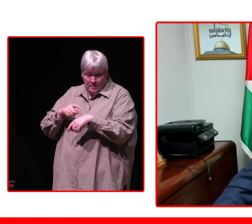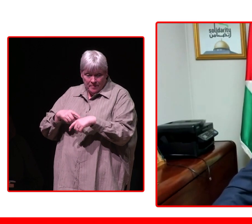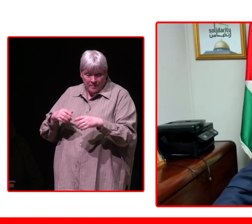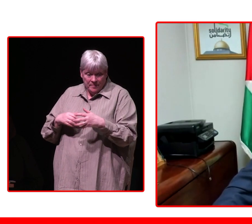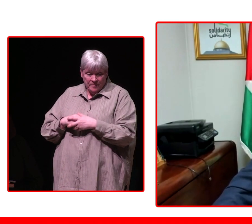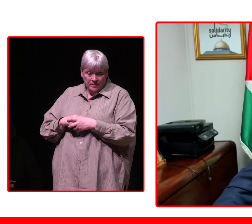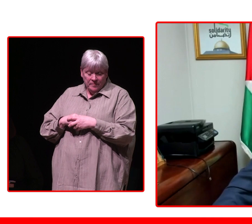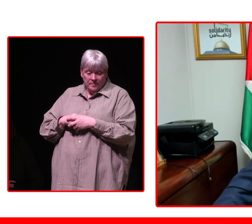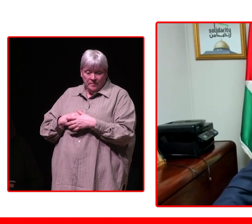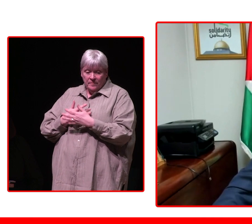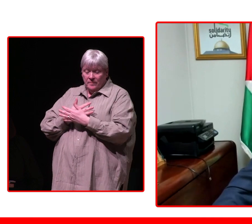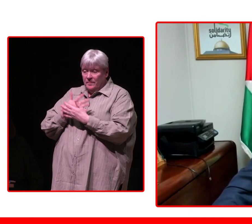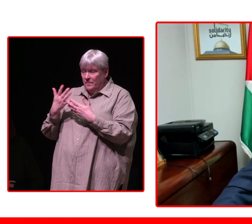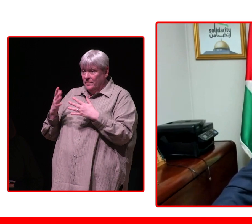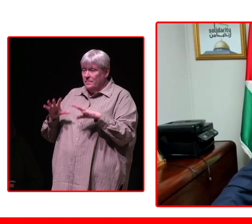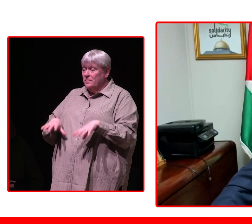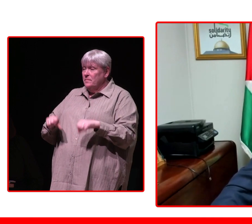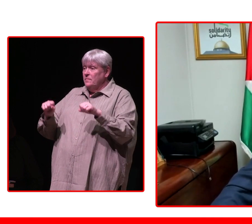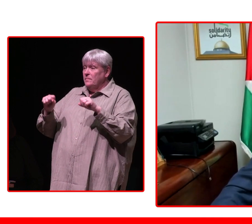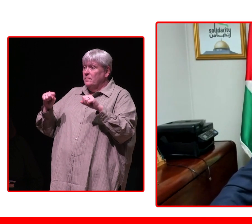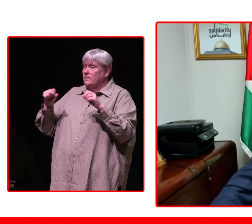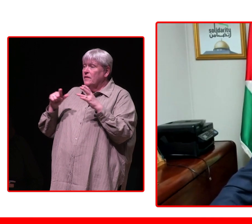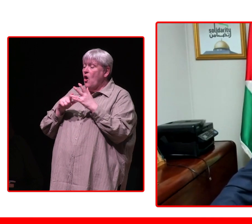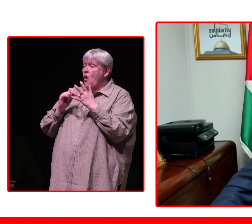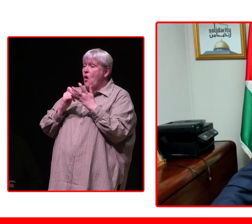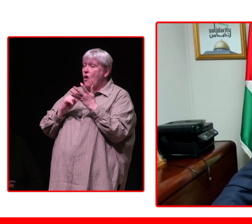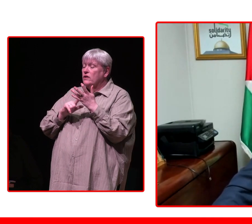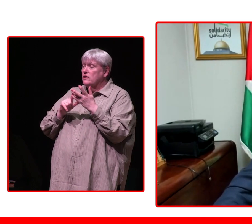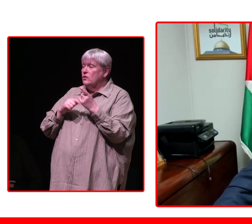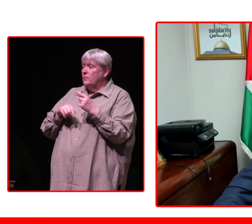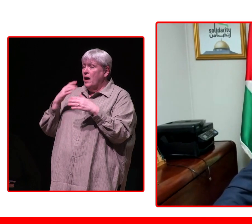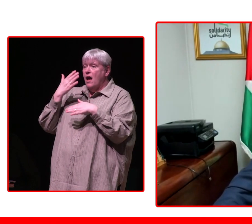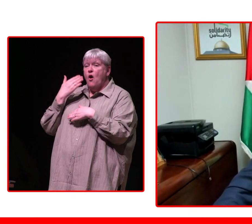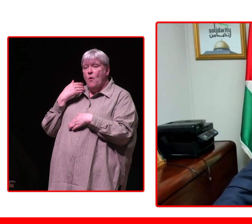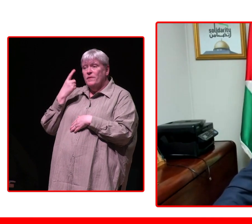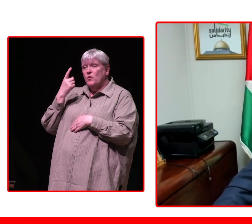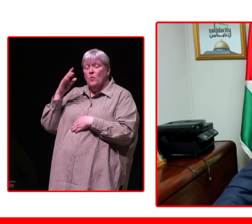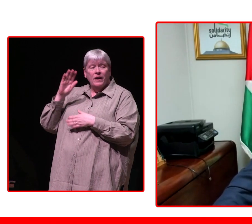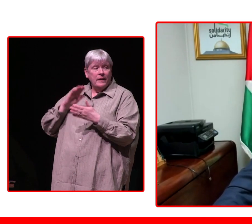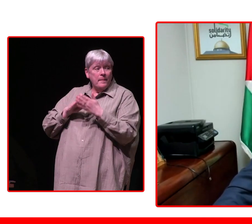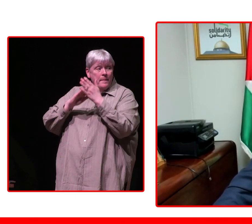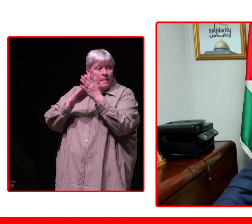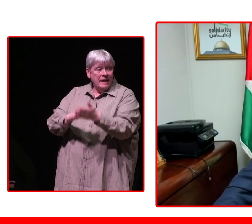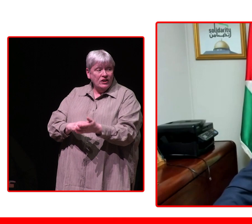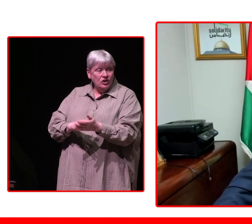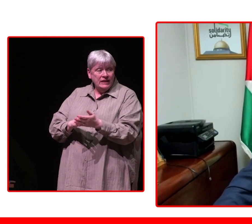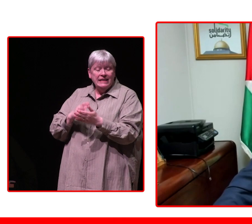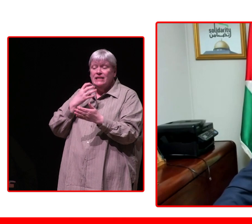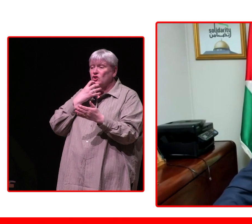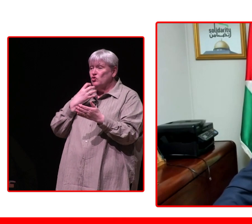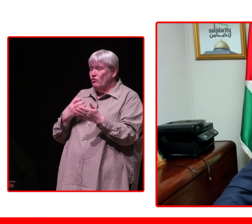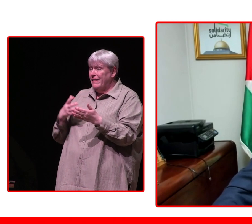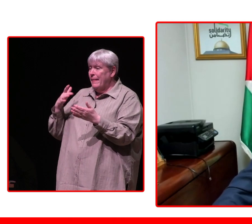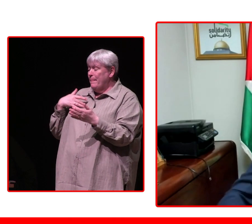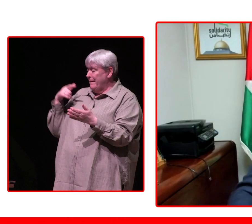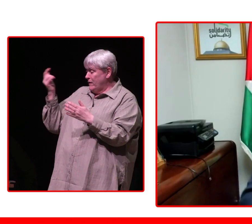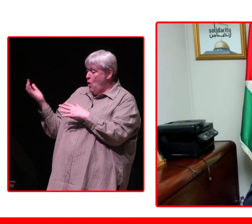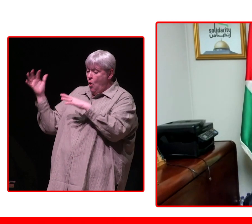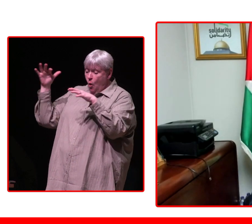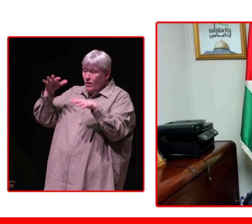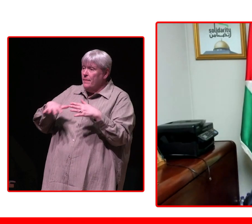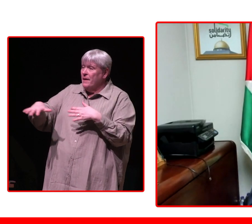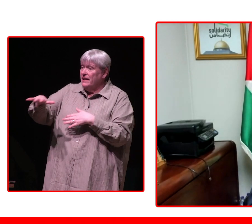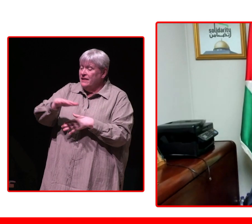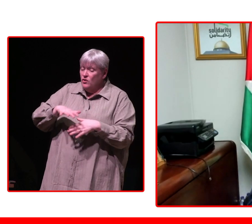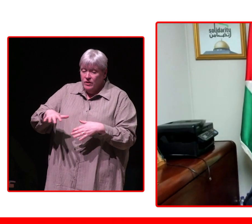200,000 at the beginning of Oslo to now almost 1 million illegal Israeli settlers living in the occupied territories. Indeed,